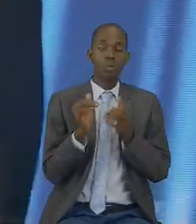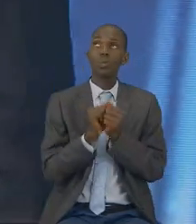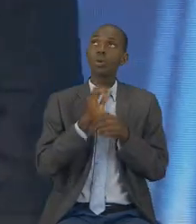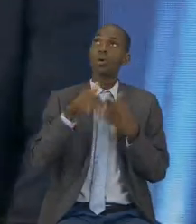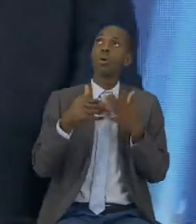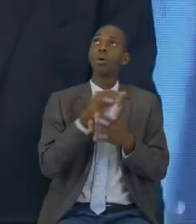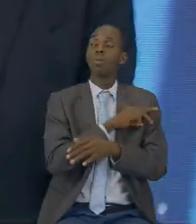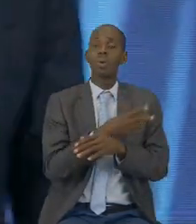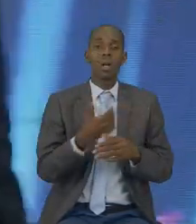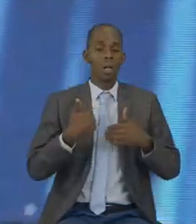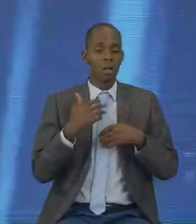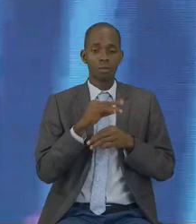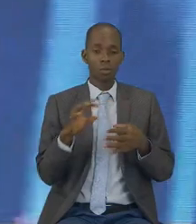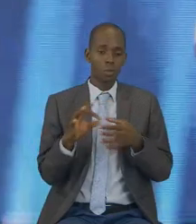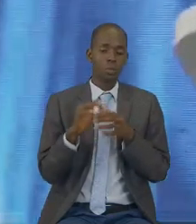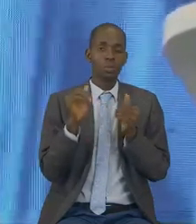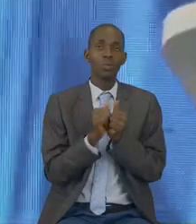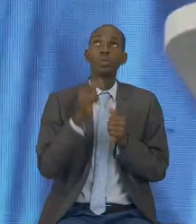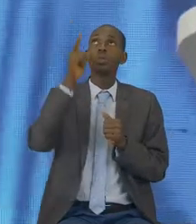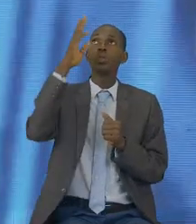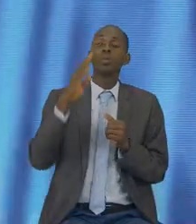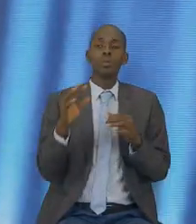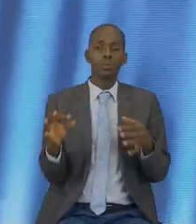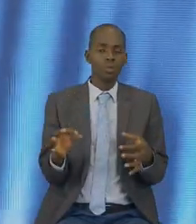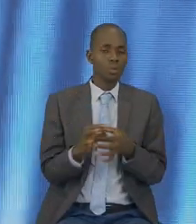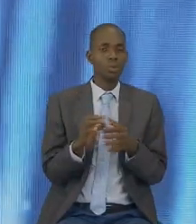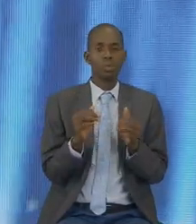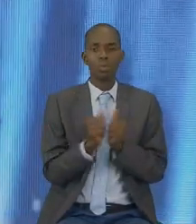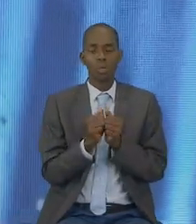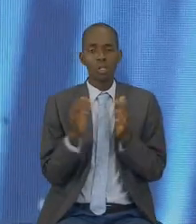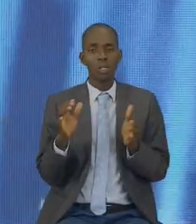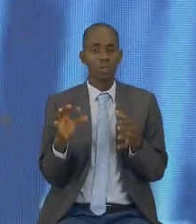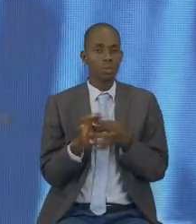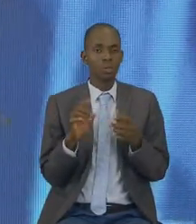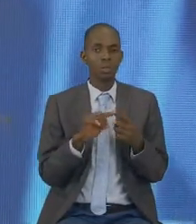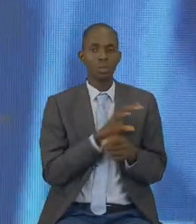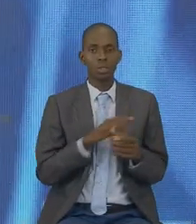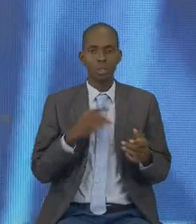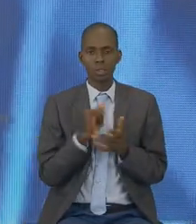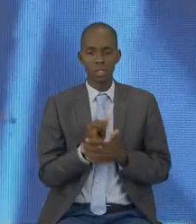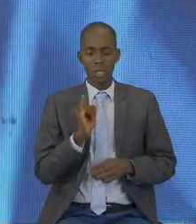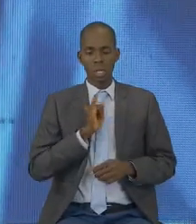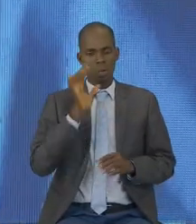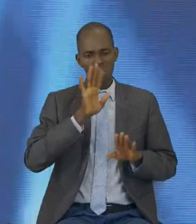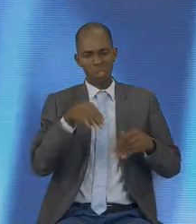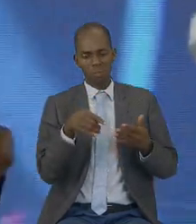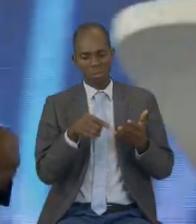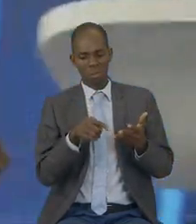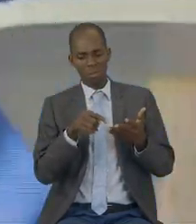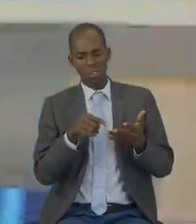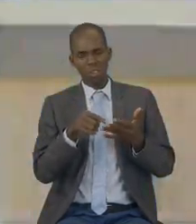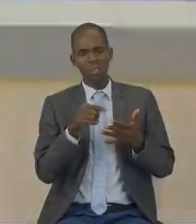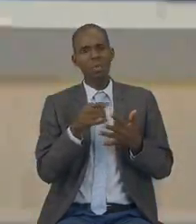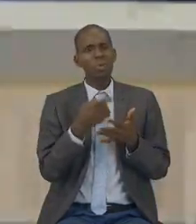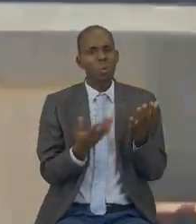with Christ, no connection with Calvary. And then he says, I'll give you this, I'll give you this, I'll give you that. Name what